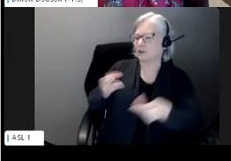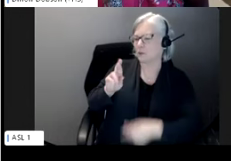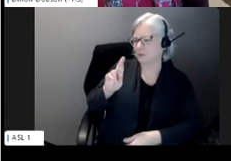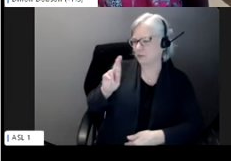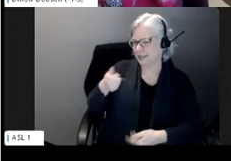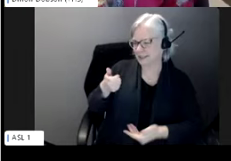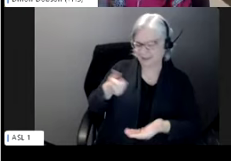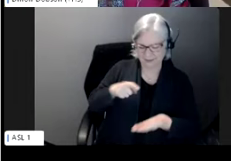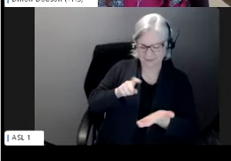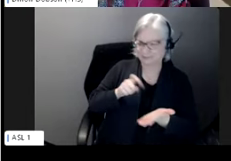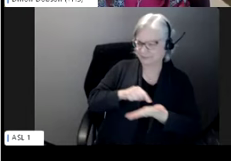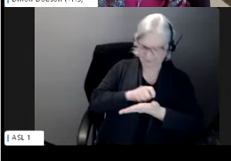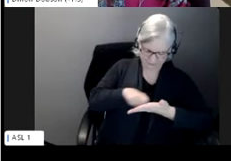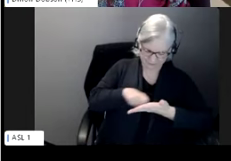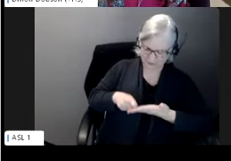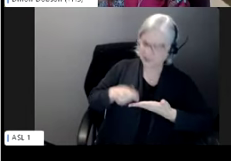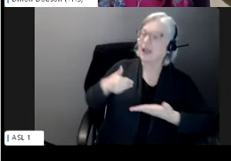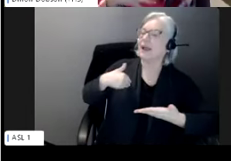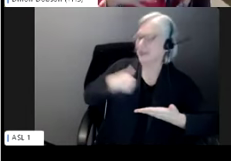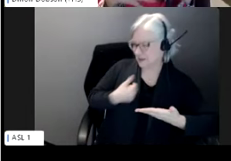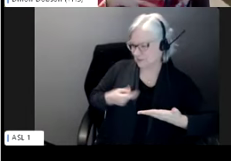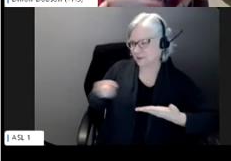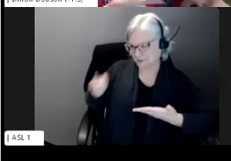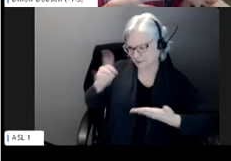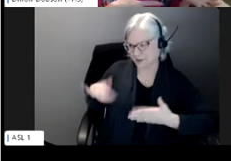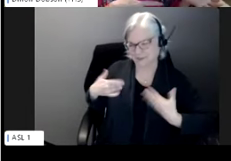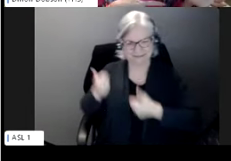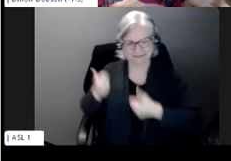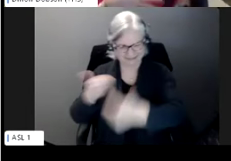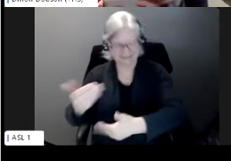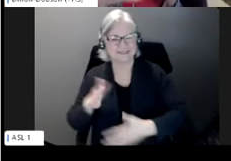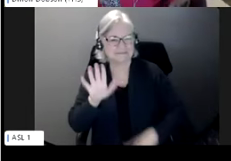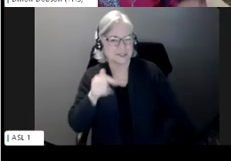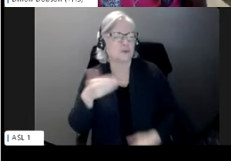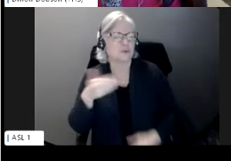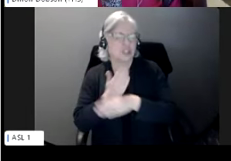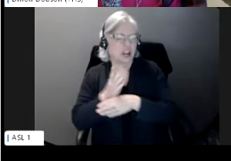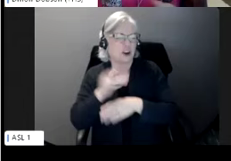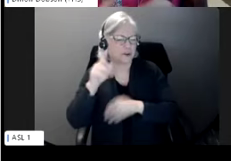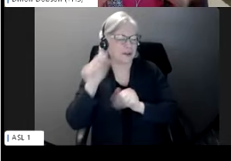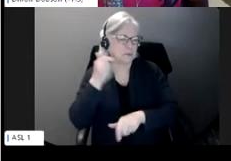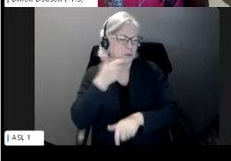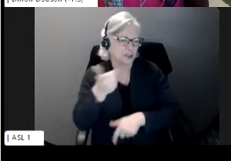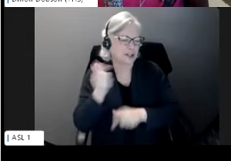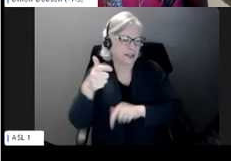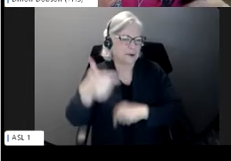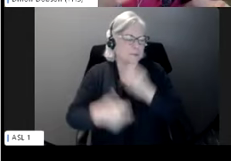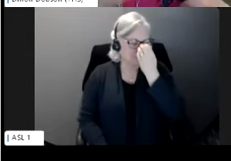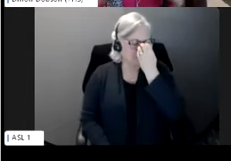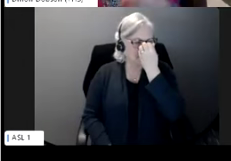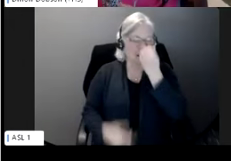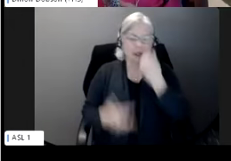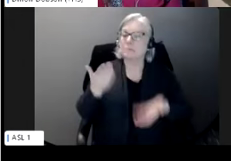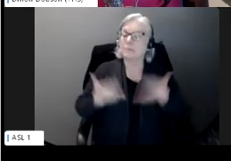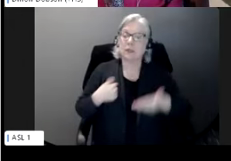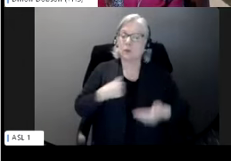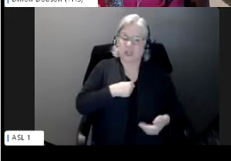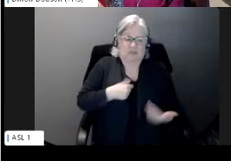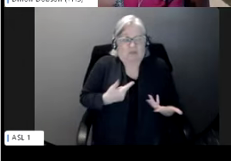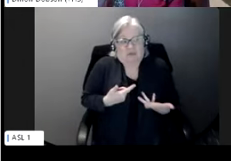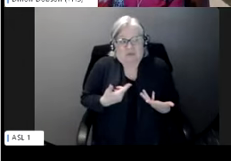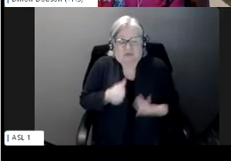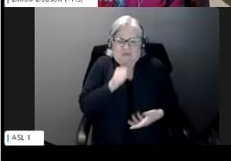So, how do we translate what we know about animals in our lives, perhaps? Or maybe we're not animal people, we haven't grown up around them, but why do we want to care about them